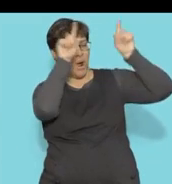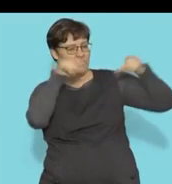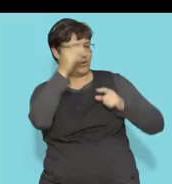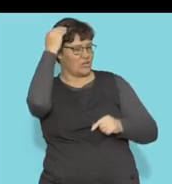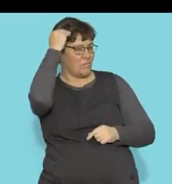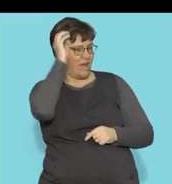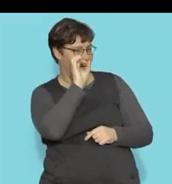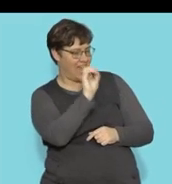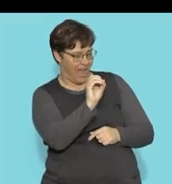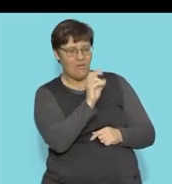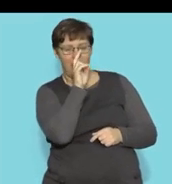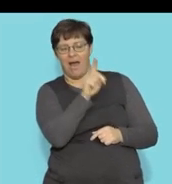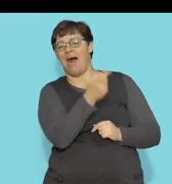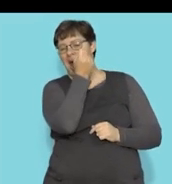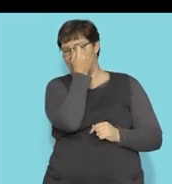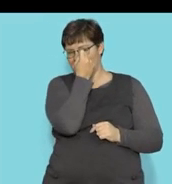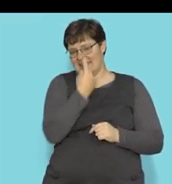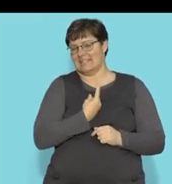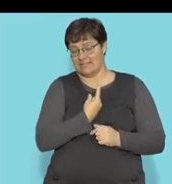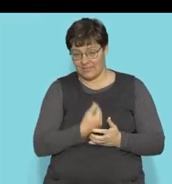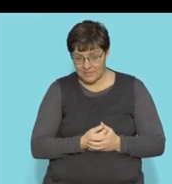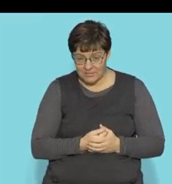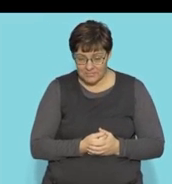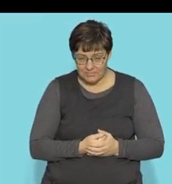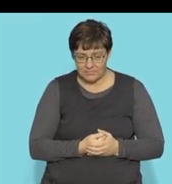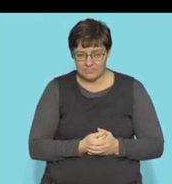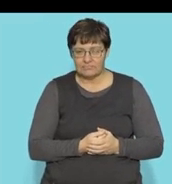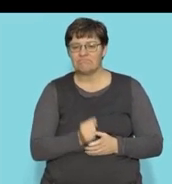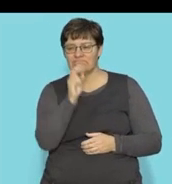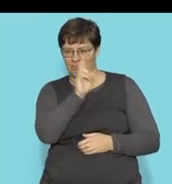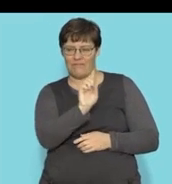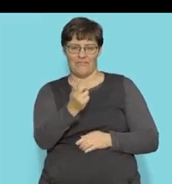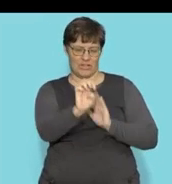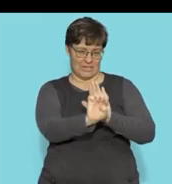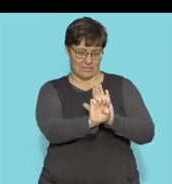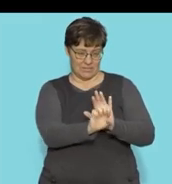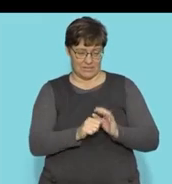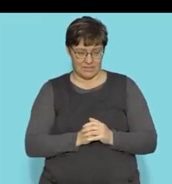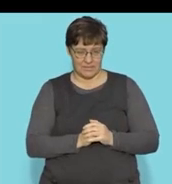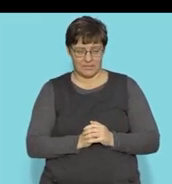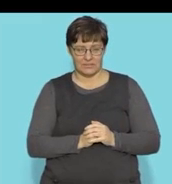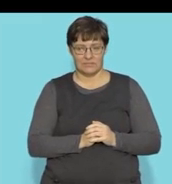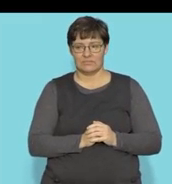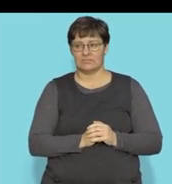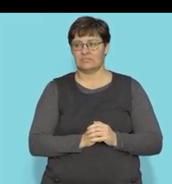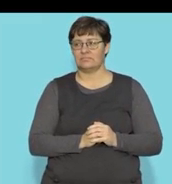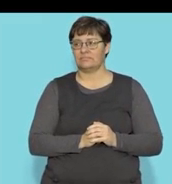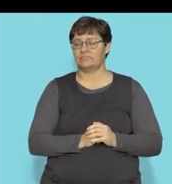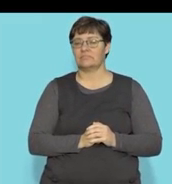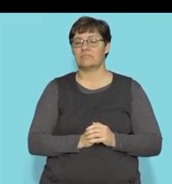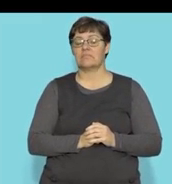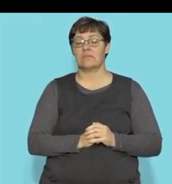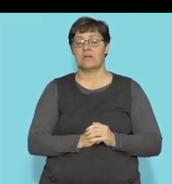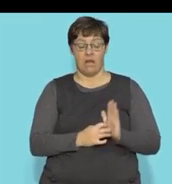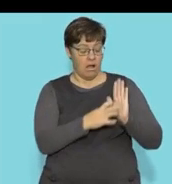problem and see how it would actually make sense for ourselves. So let's have a look at the first example. So